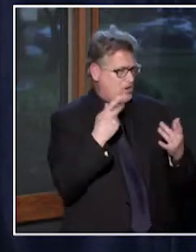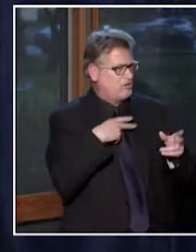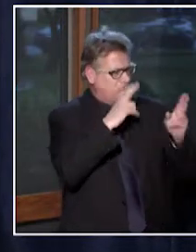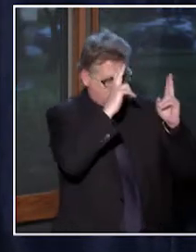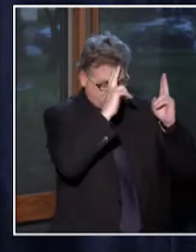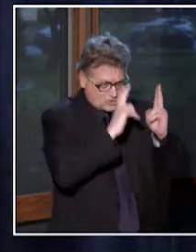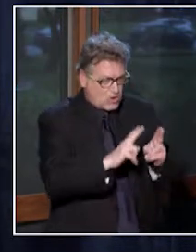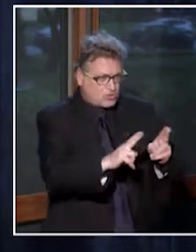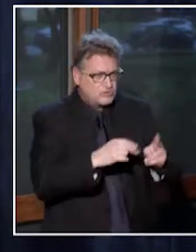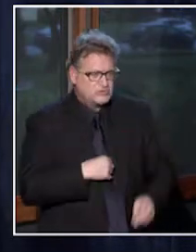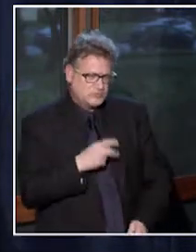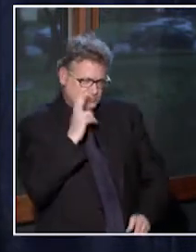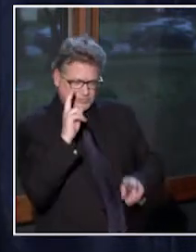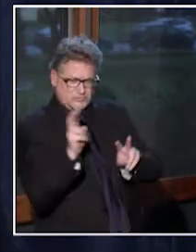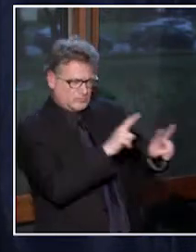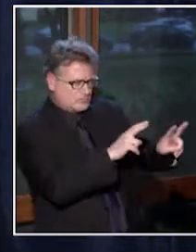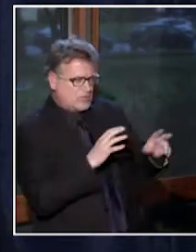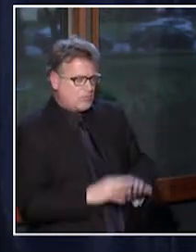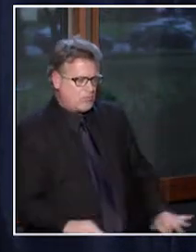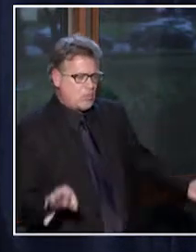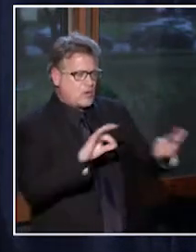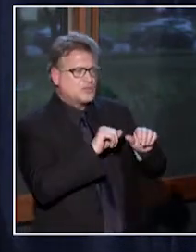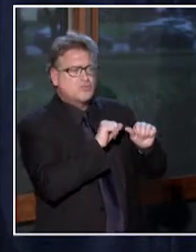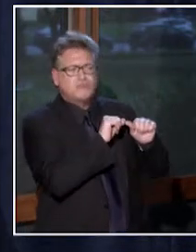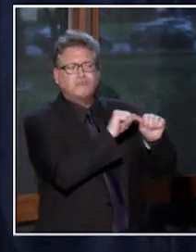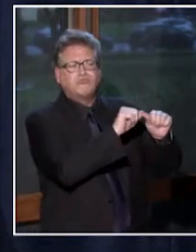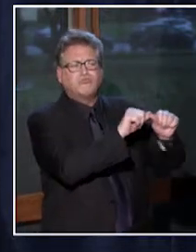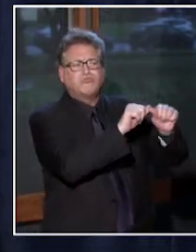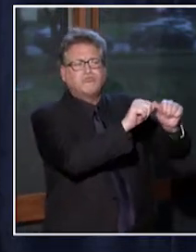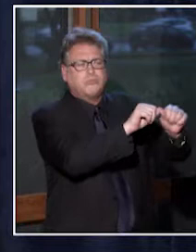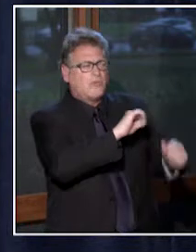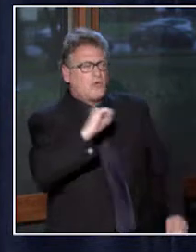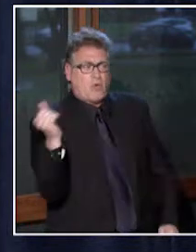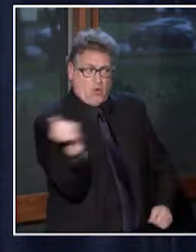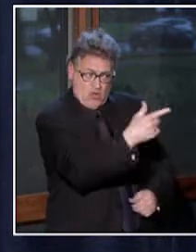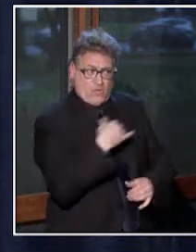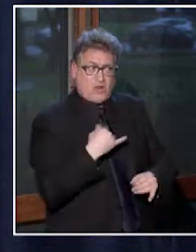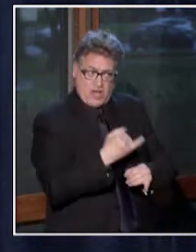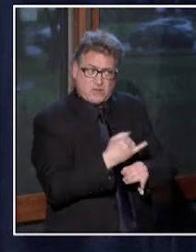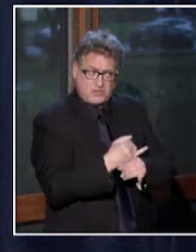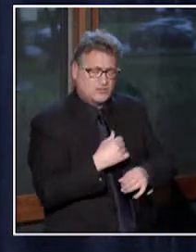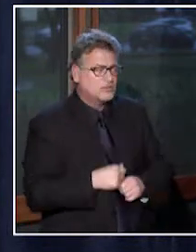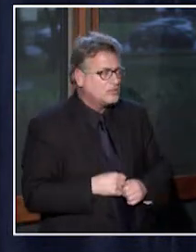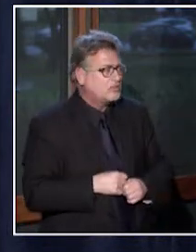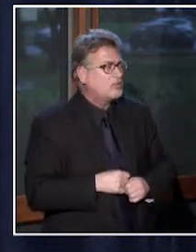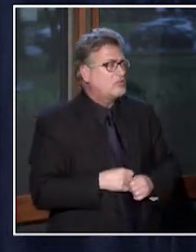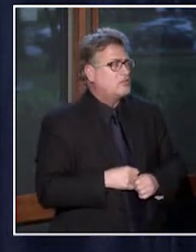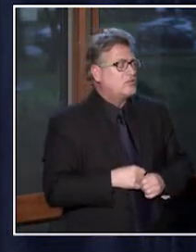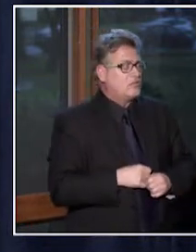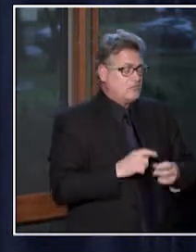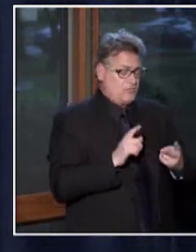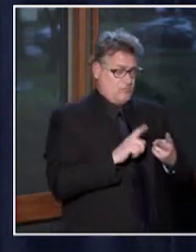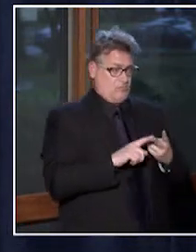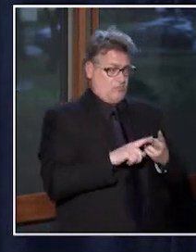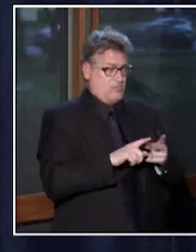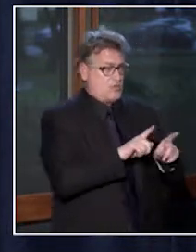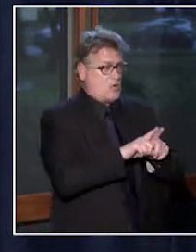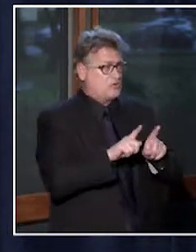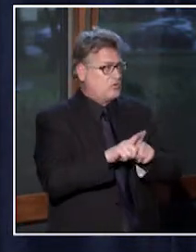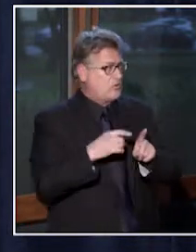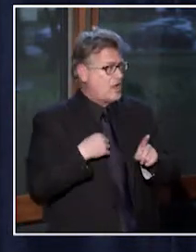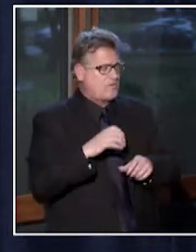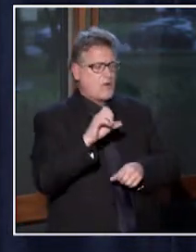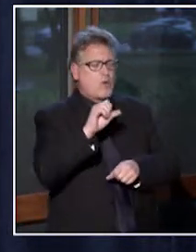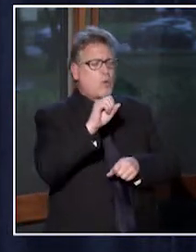and sees the importance of sustainability, and we've tried to do that with all of our campuses. We also have a number of